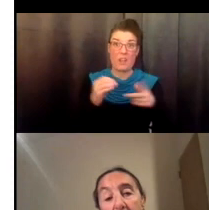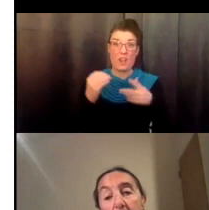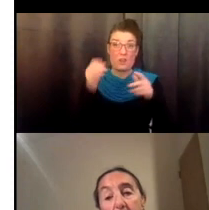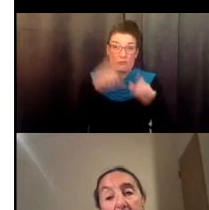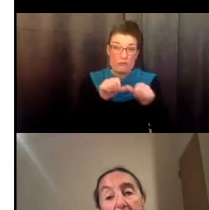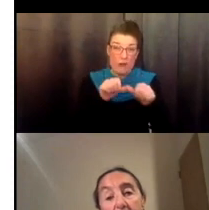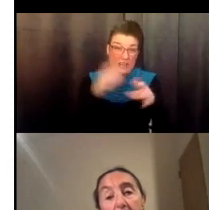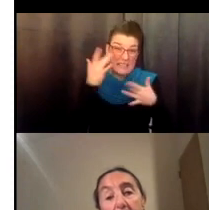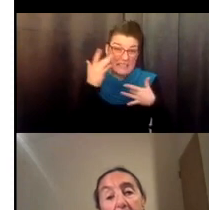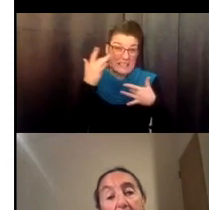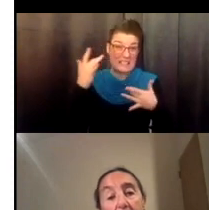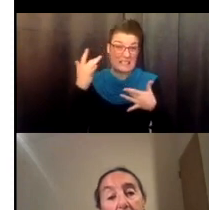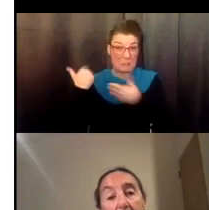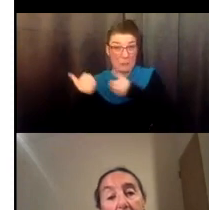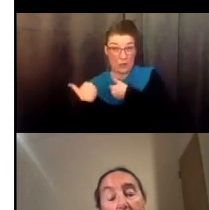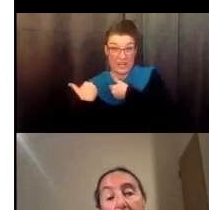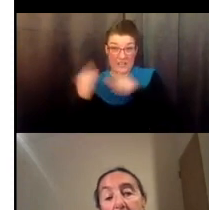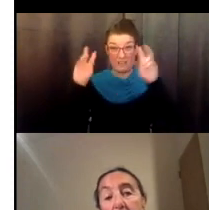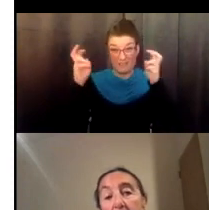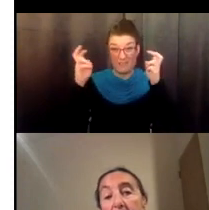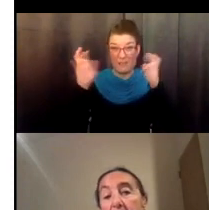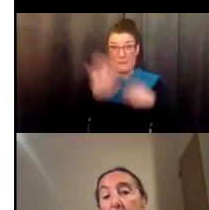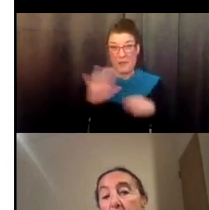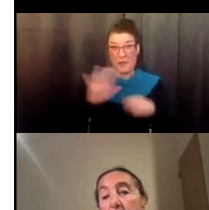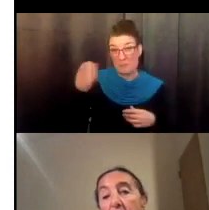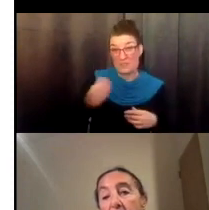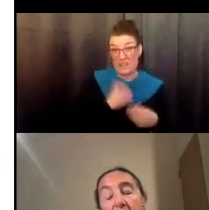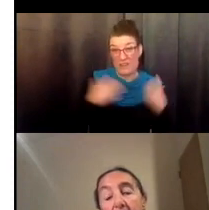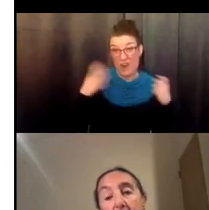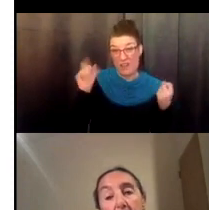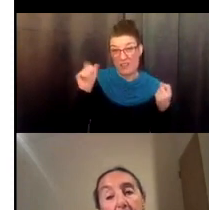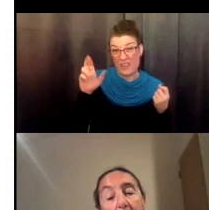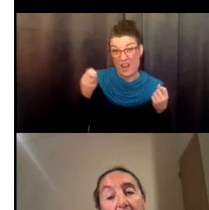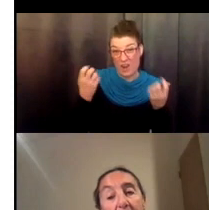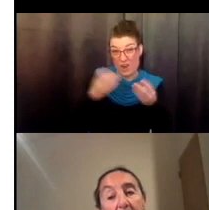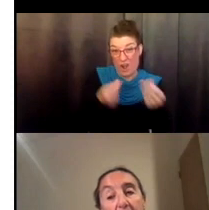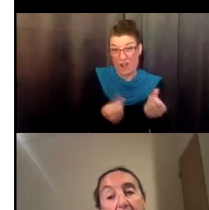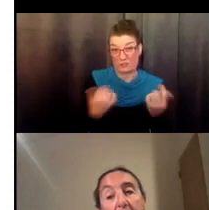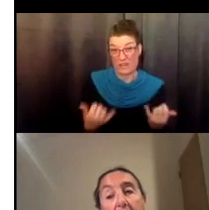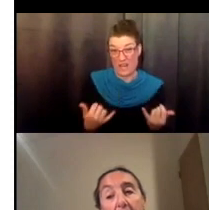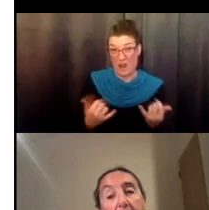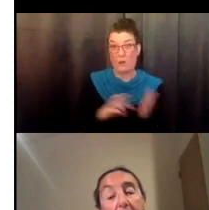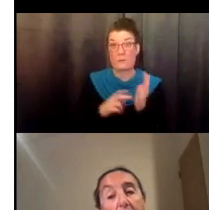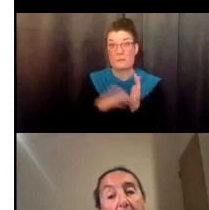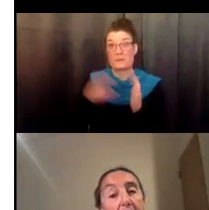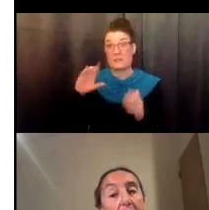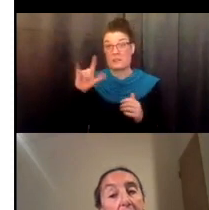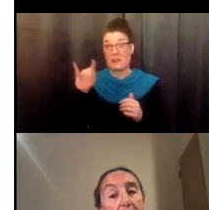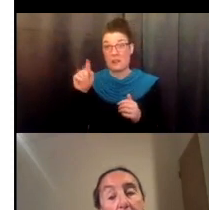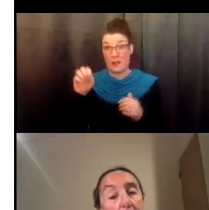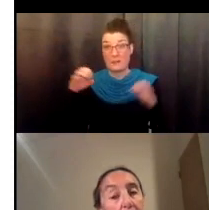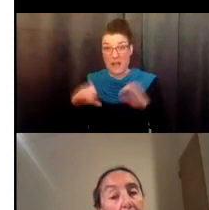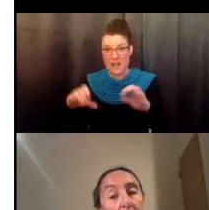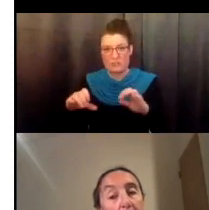about 80% of our healthcare costs right now. And that means we have to focus our climate action on